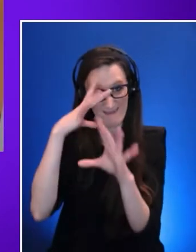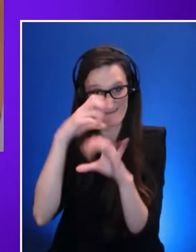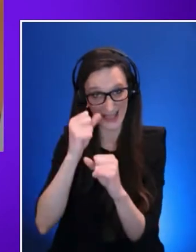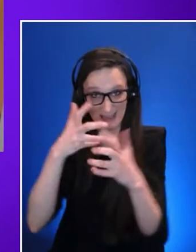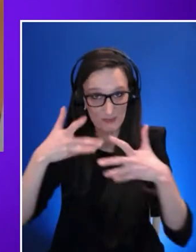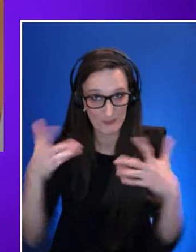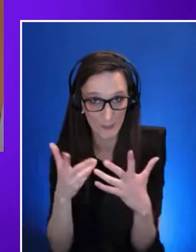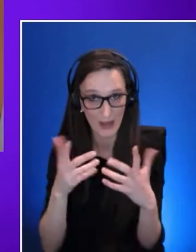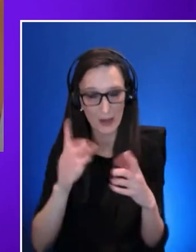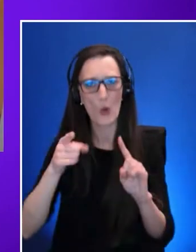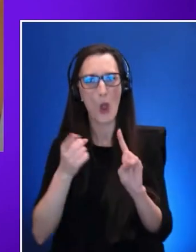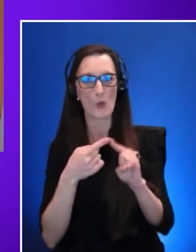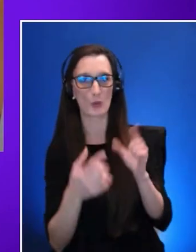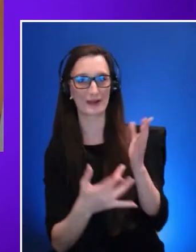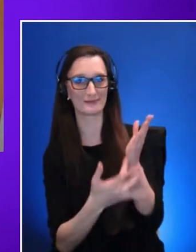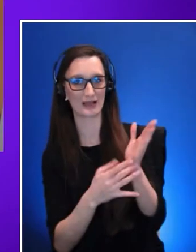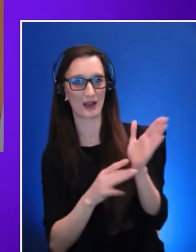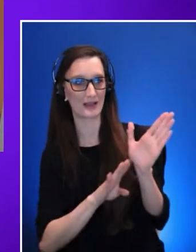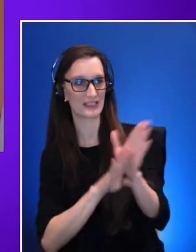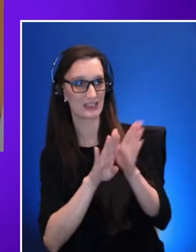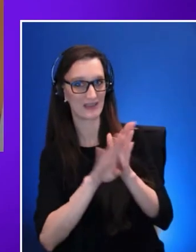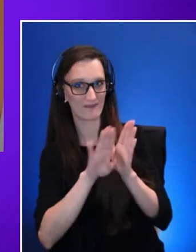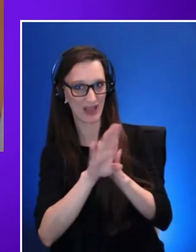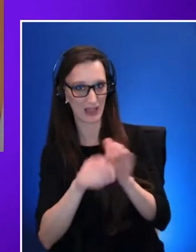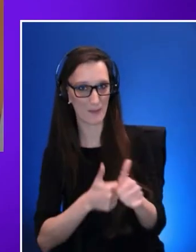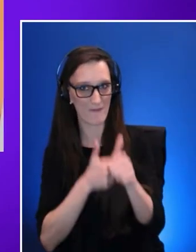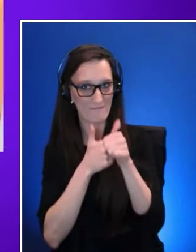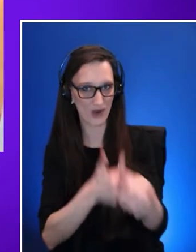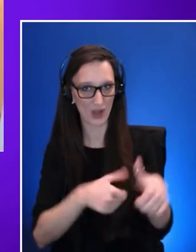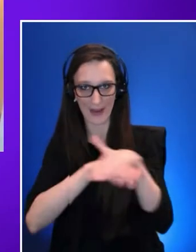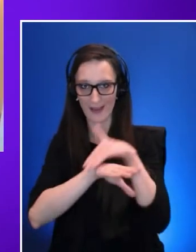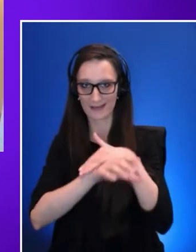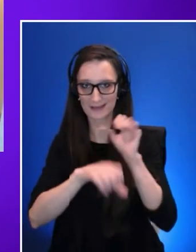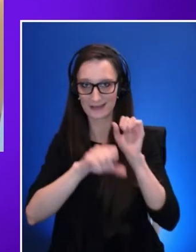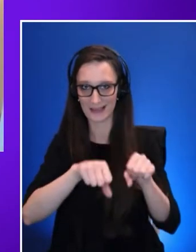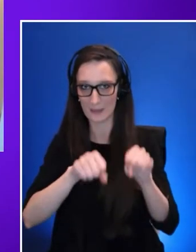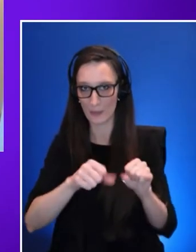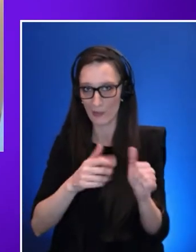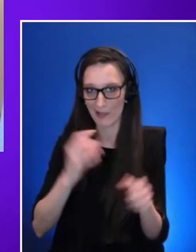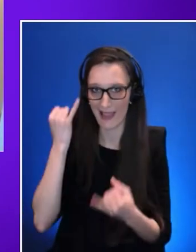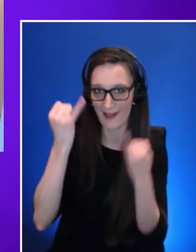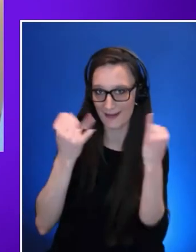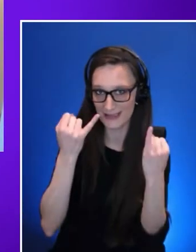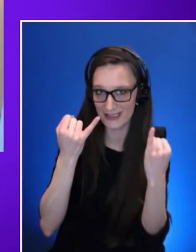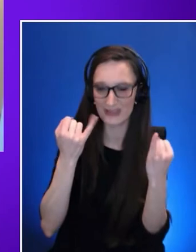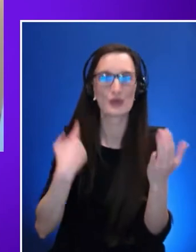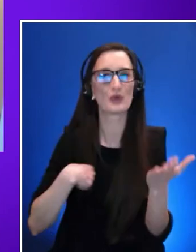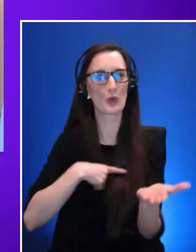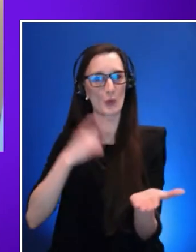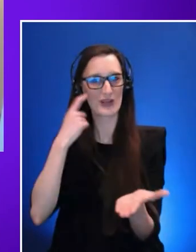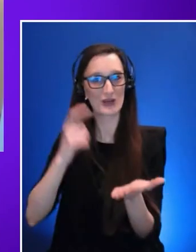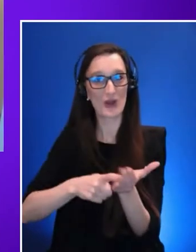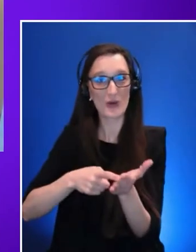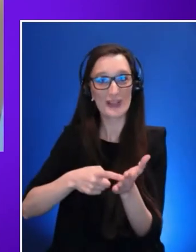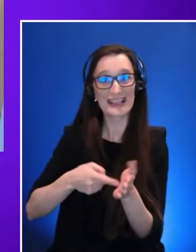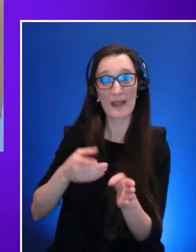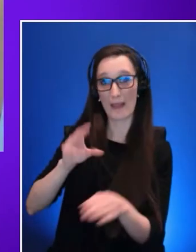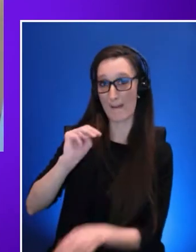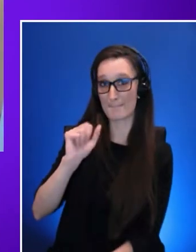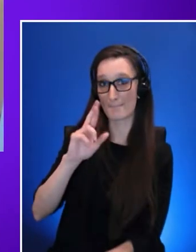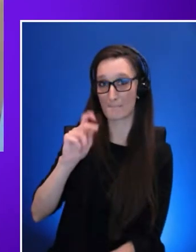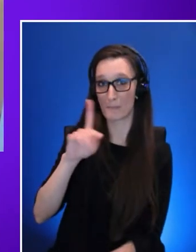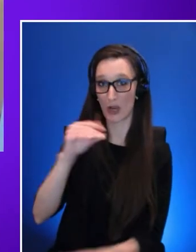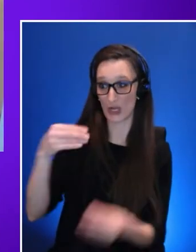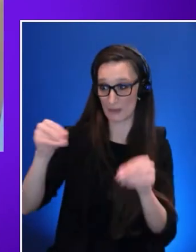developed around ideas of accessibility, we find that the market is expanded. You know, to Delbert's point